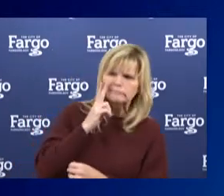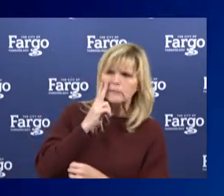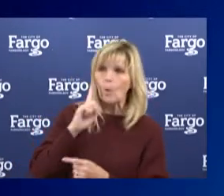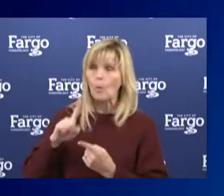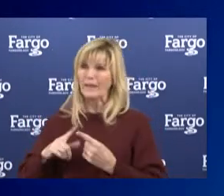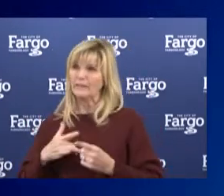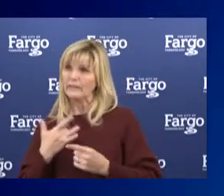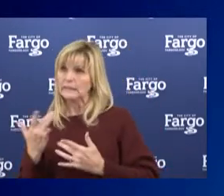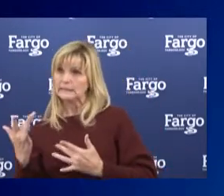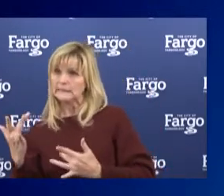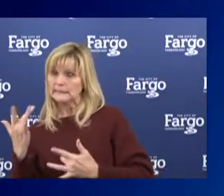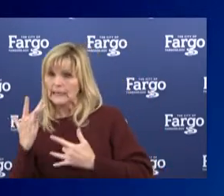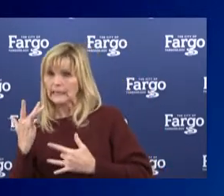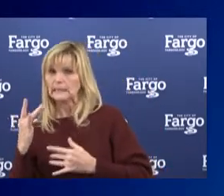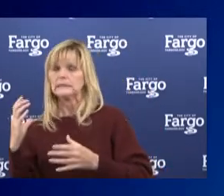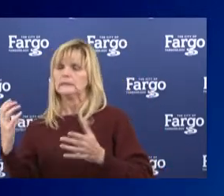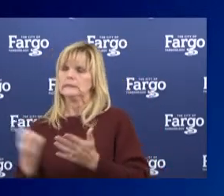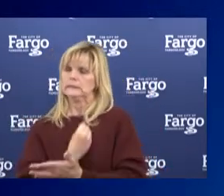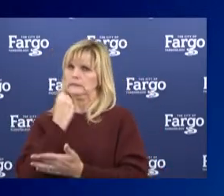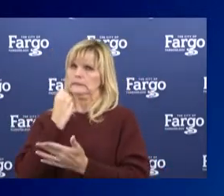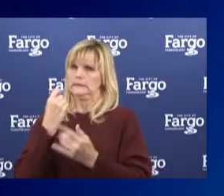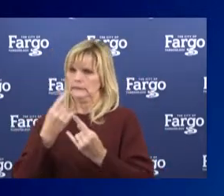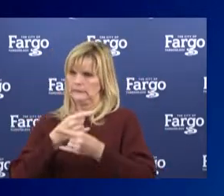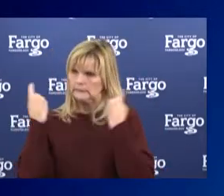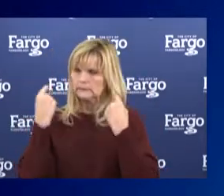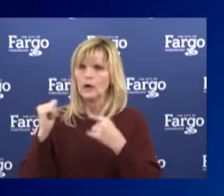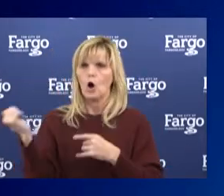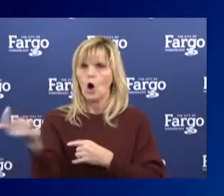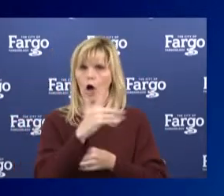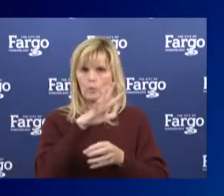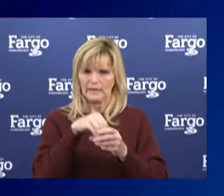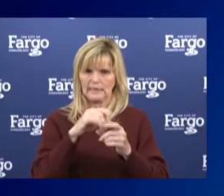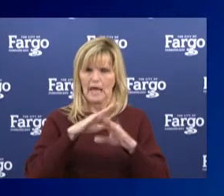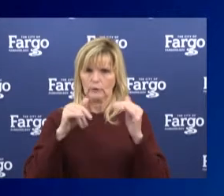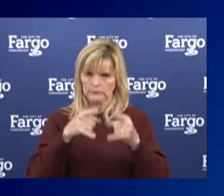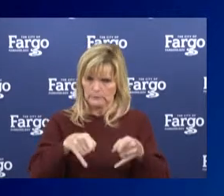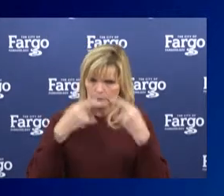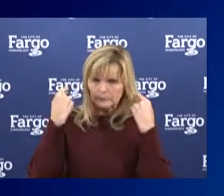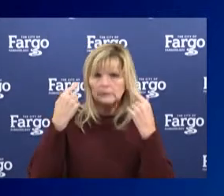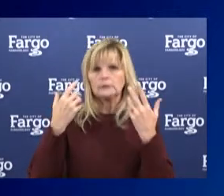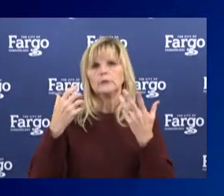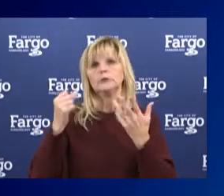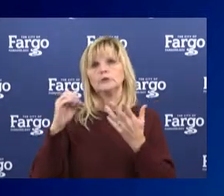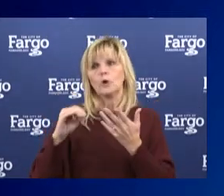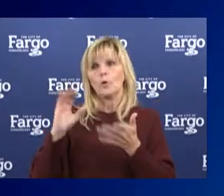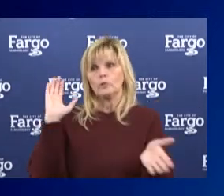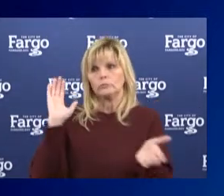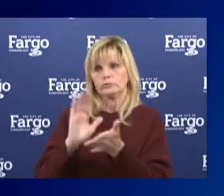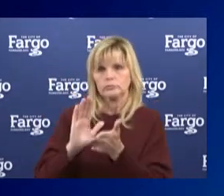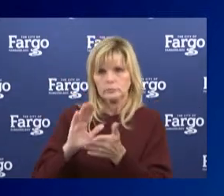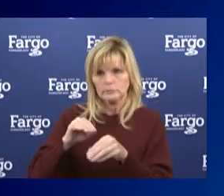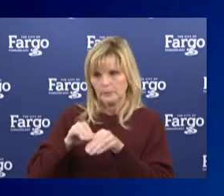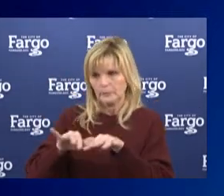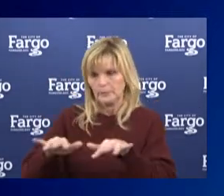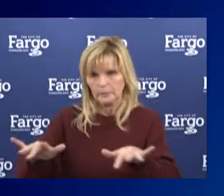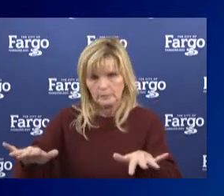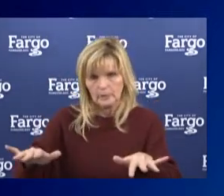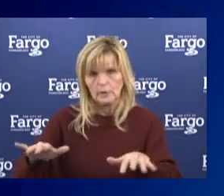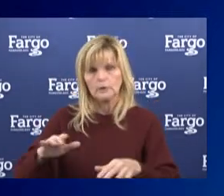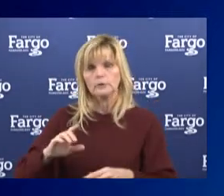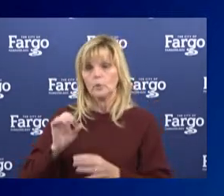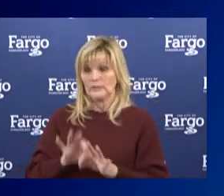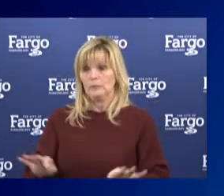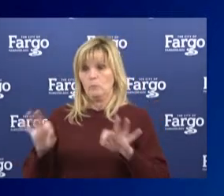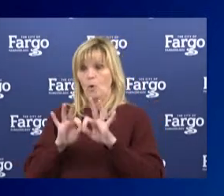get sick, we're going to miss that pre-symptomatic or asymptomatic period when you still may be able to shed the virus and where it's so